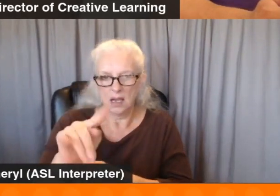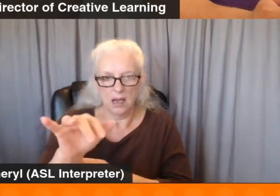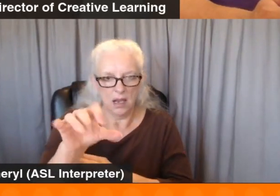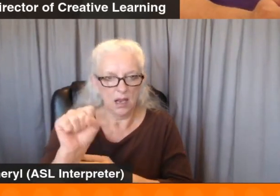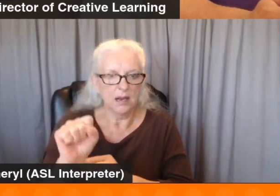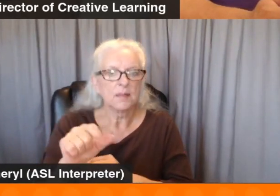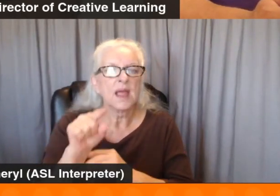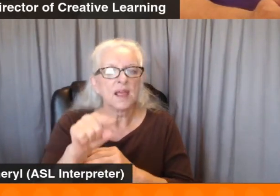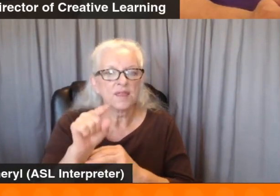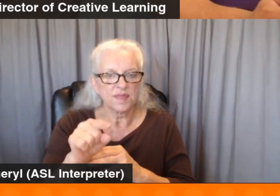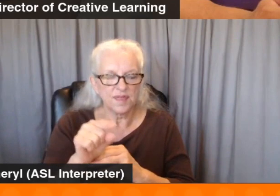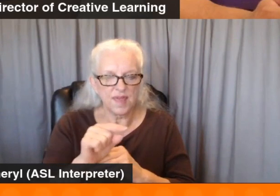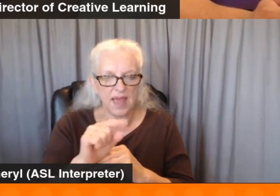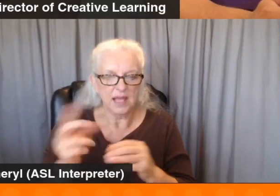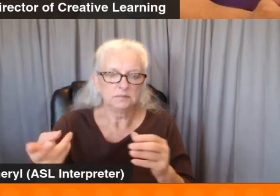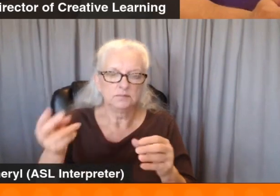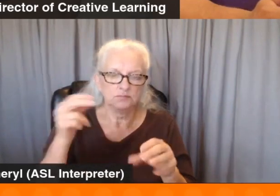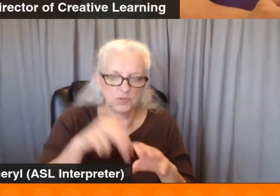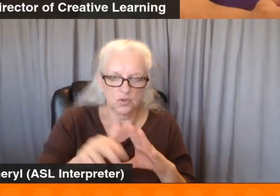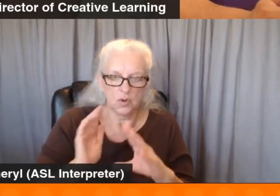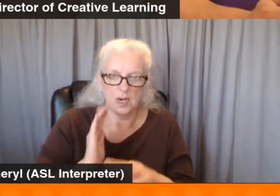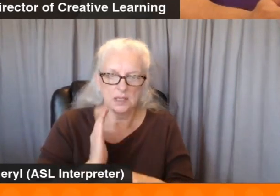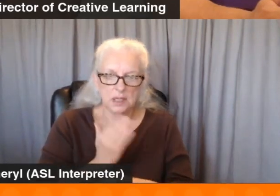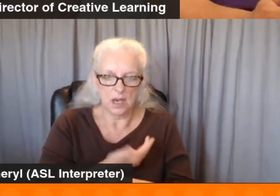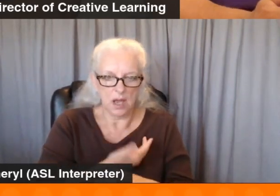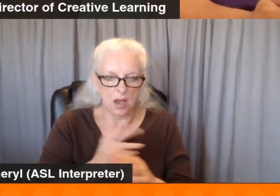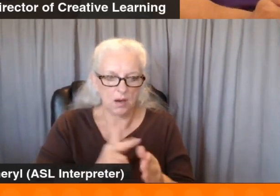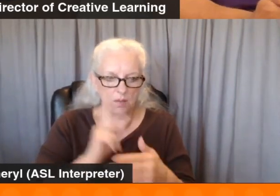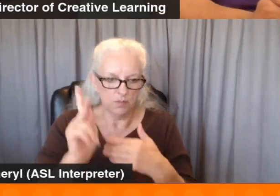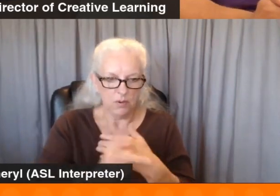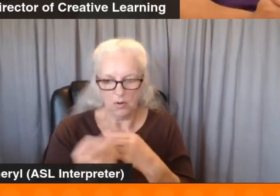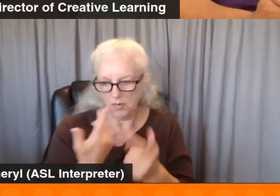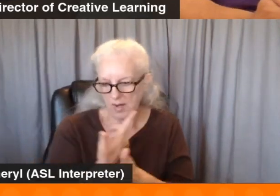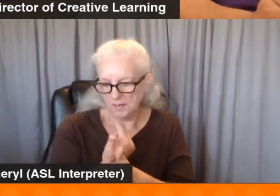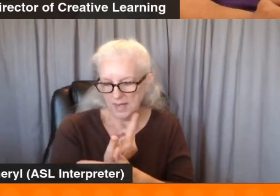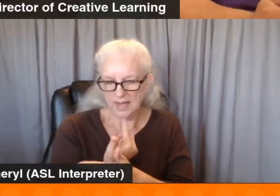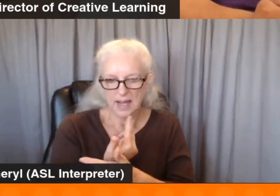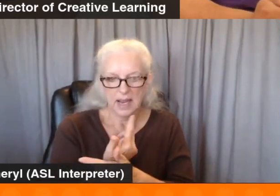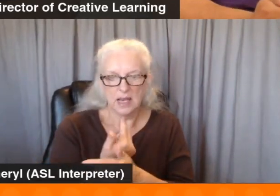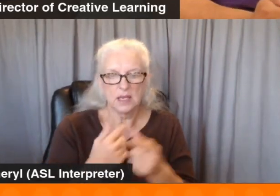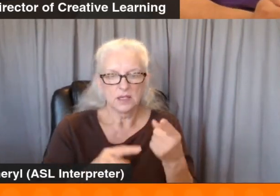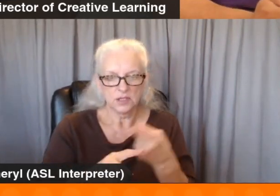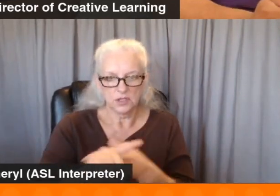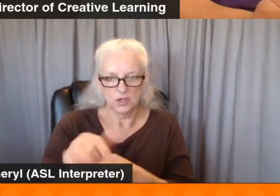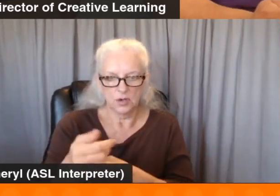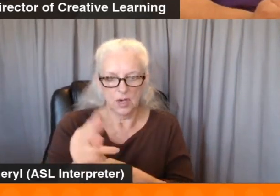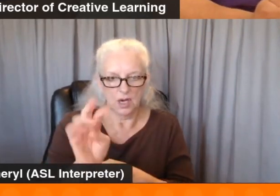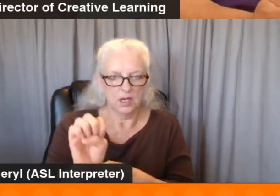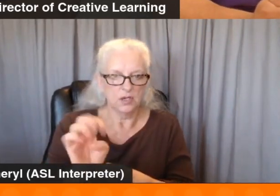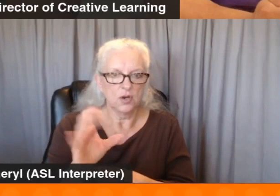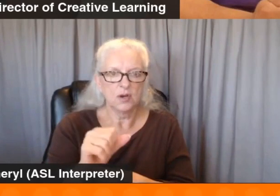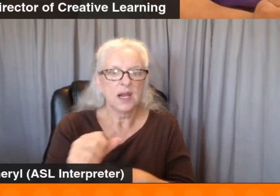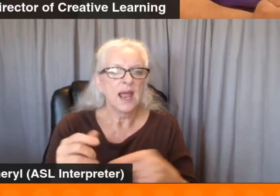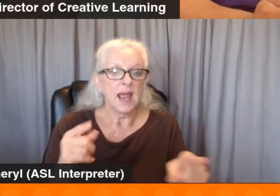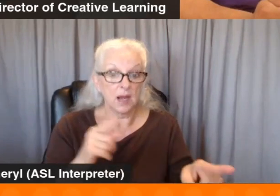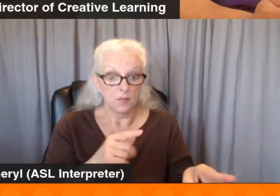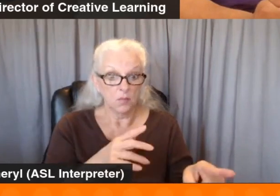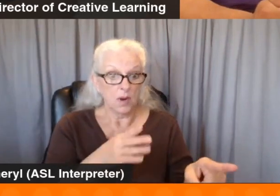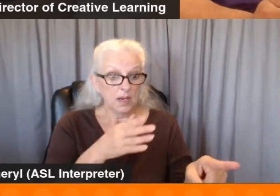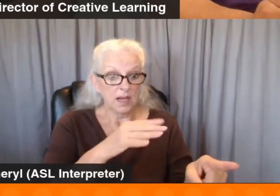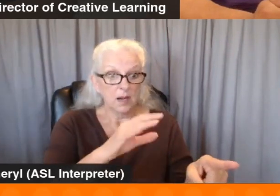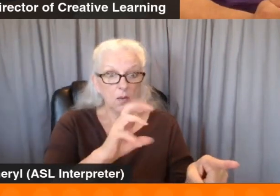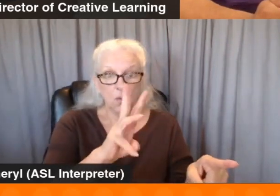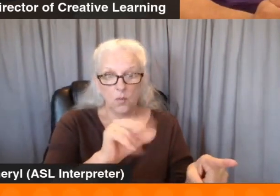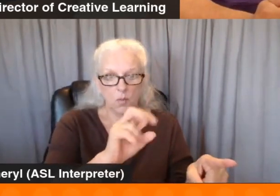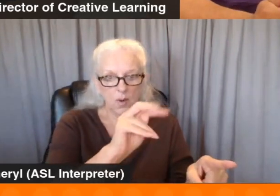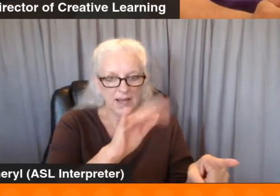Scratch Foundation last June. Mindy joins the Scratch team with over 25 years of nonprofit and development experience. Before